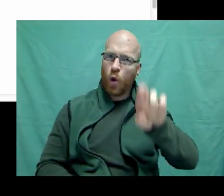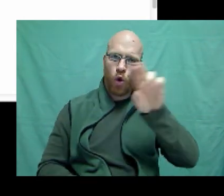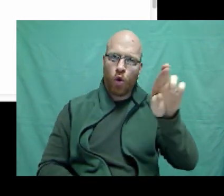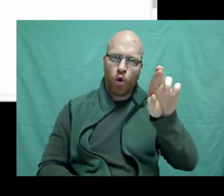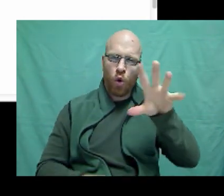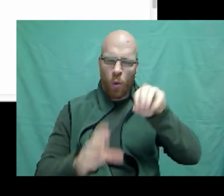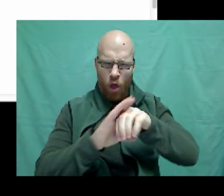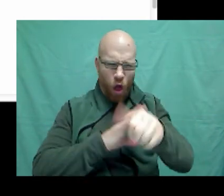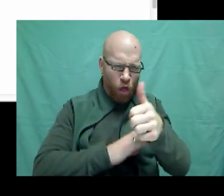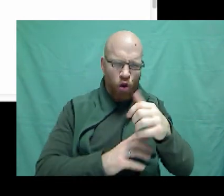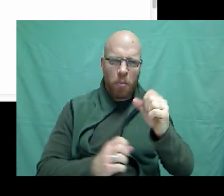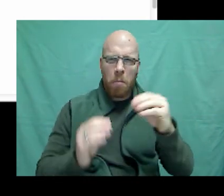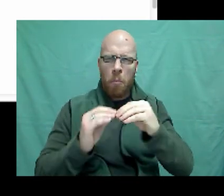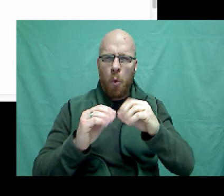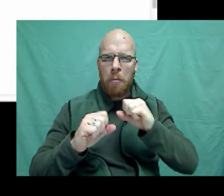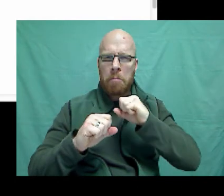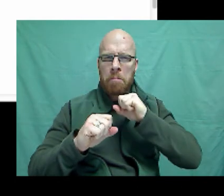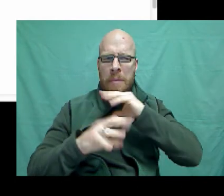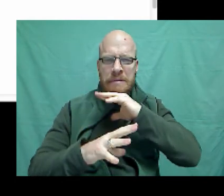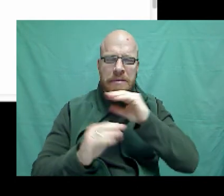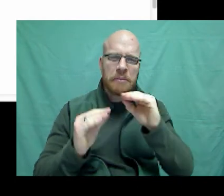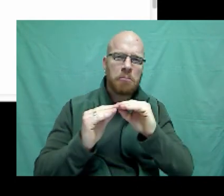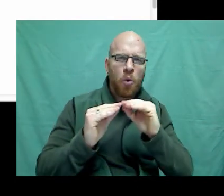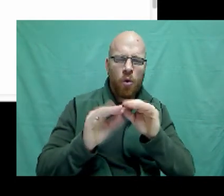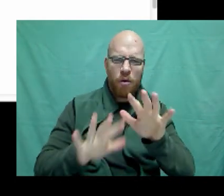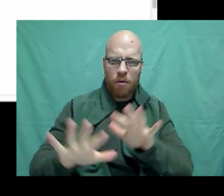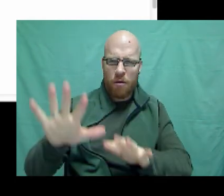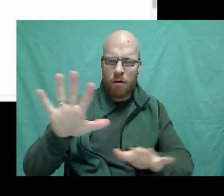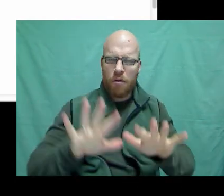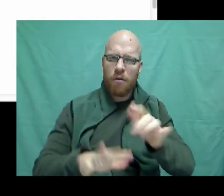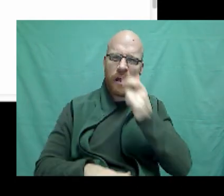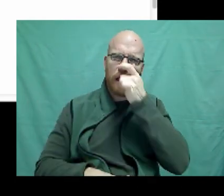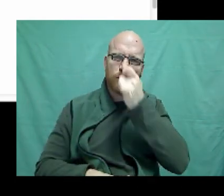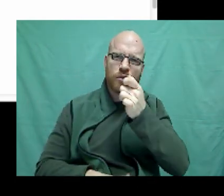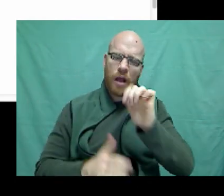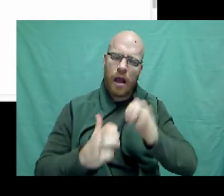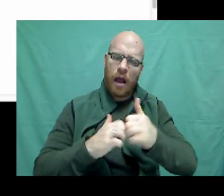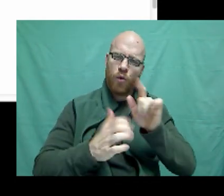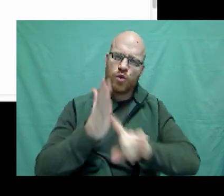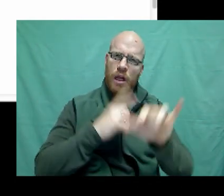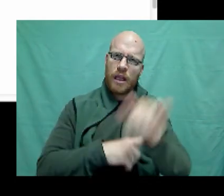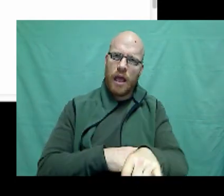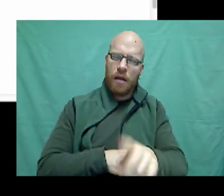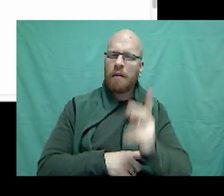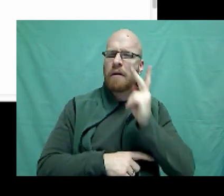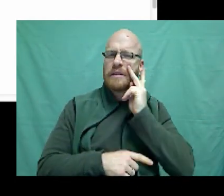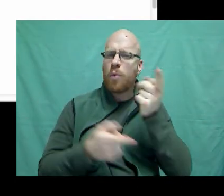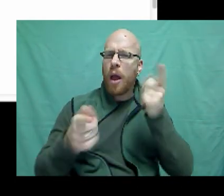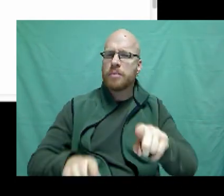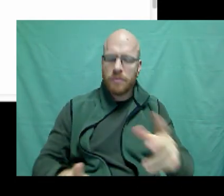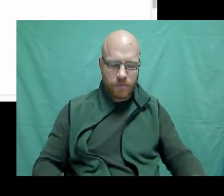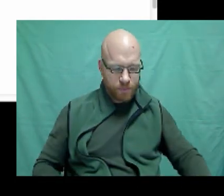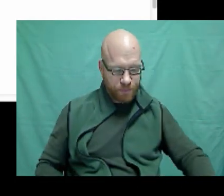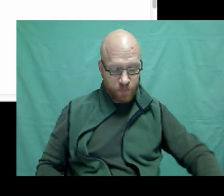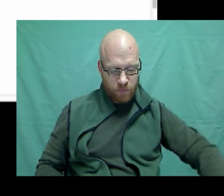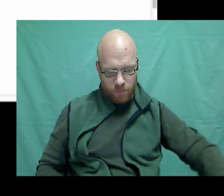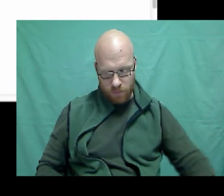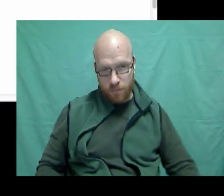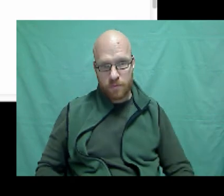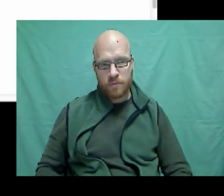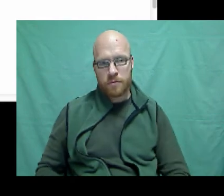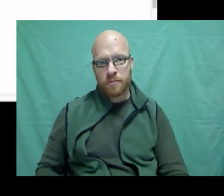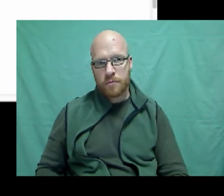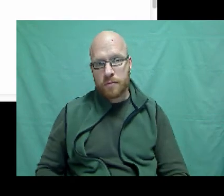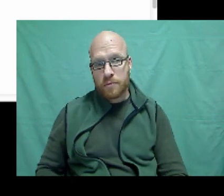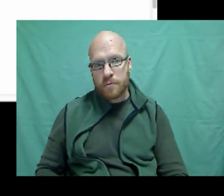when an answer is not a perfect square within a more, we'll say, messy or complicated equation, and we'll see what happens.